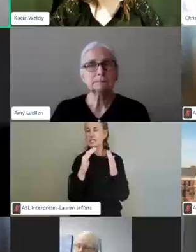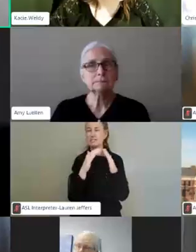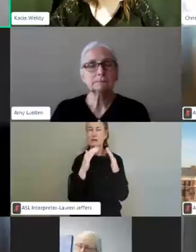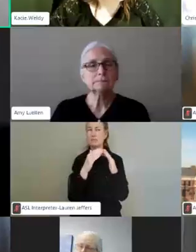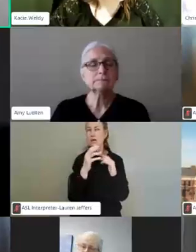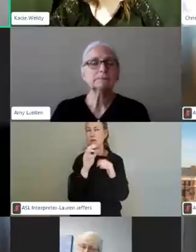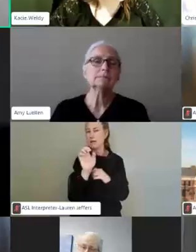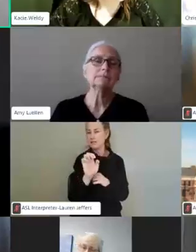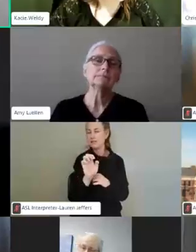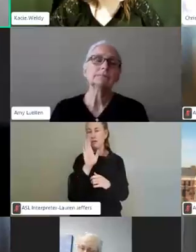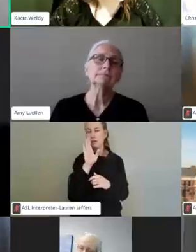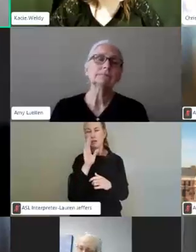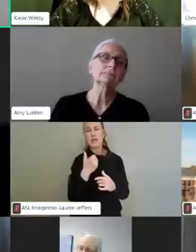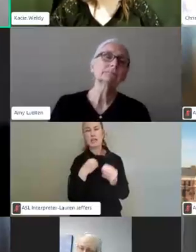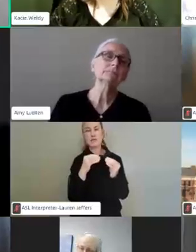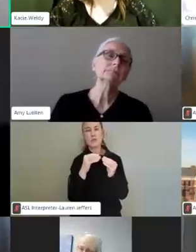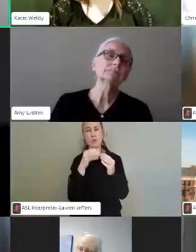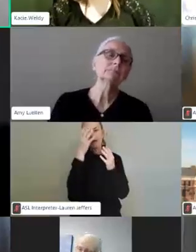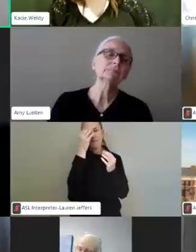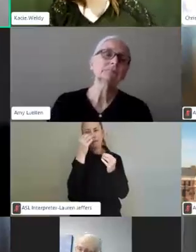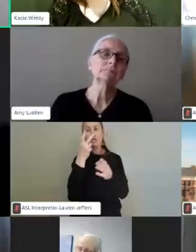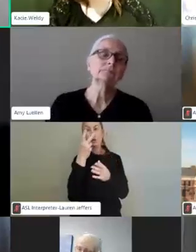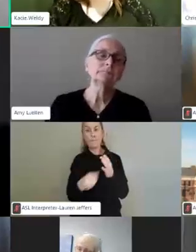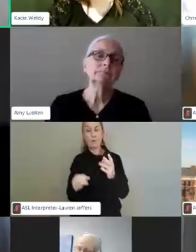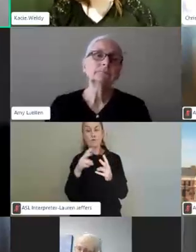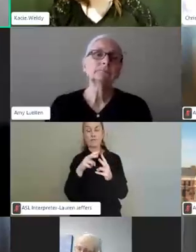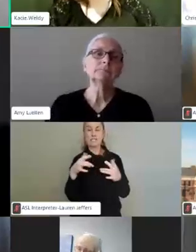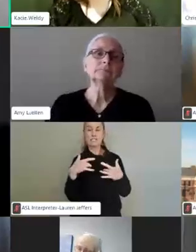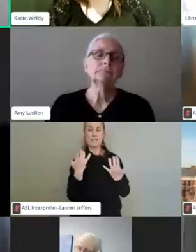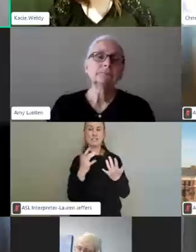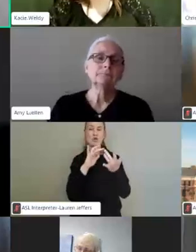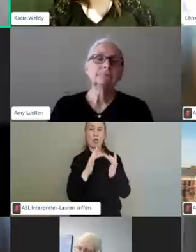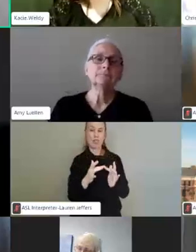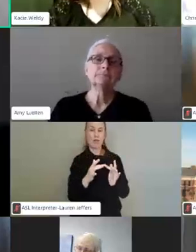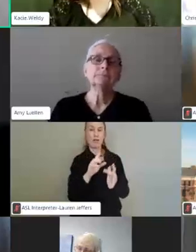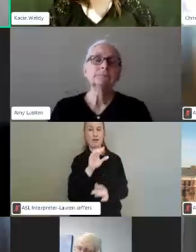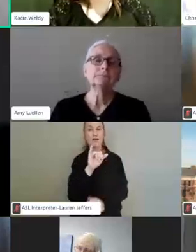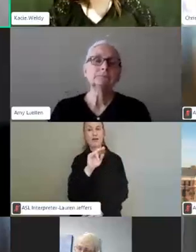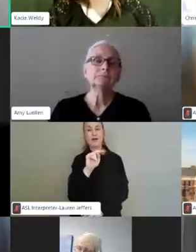Evansville. There's more detailed information on both of these events are available on our website. That's